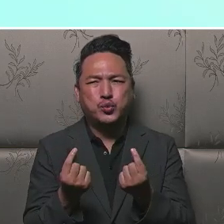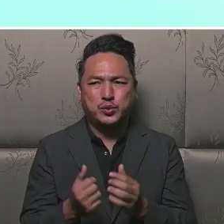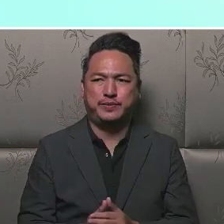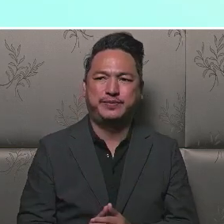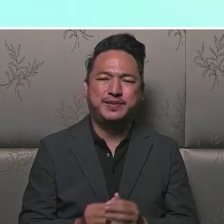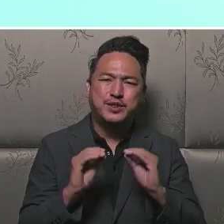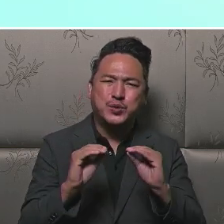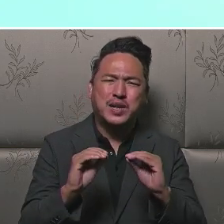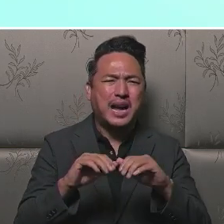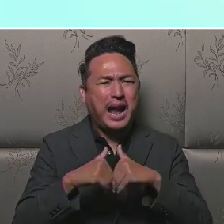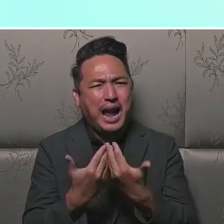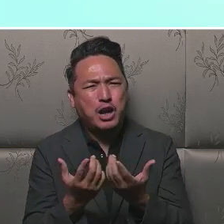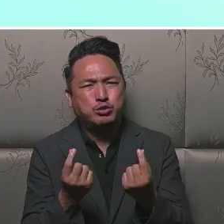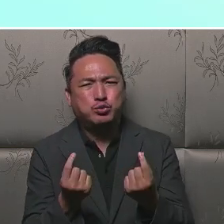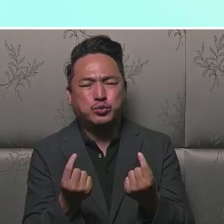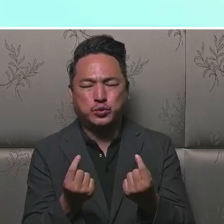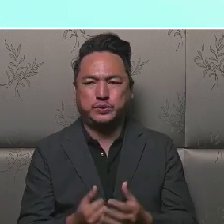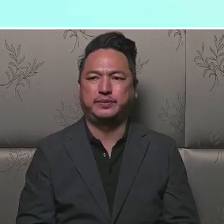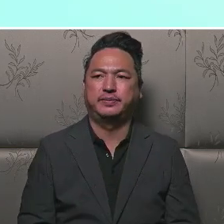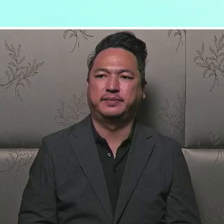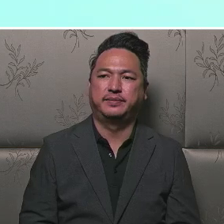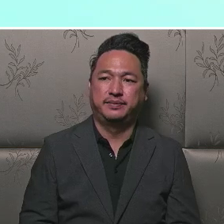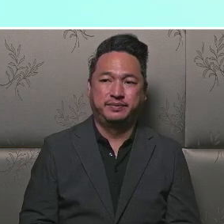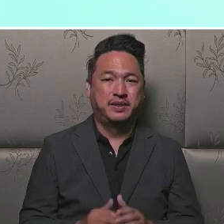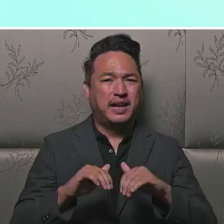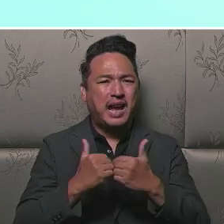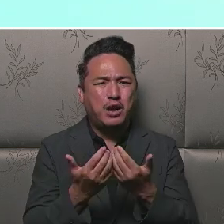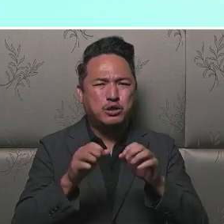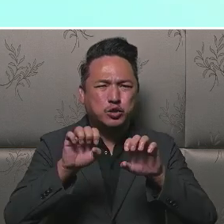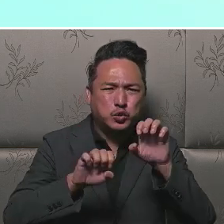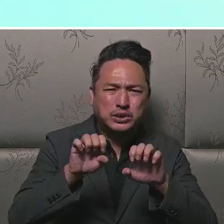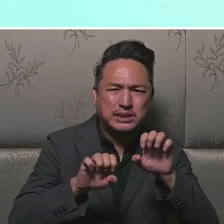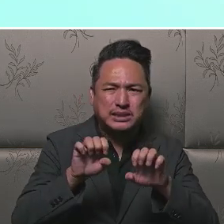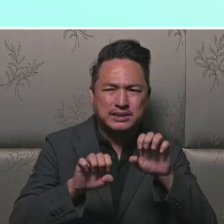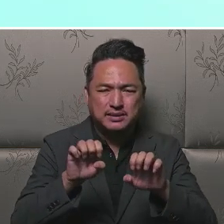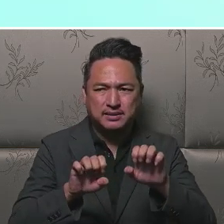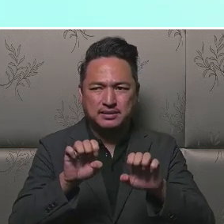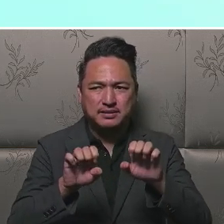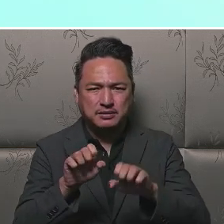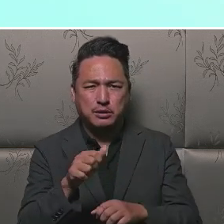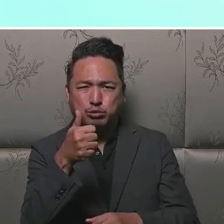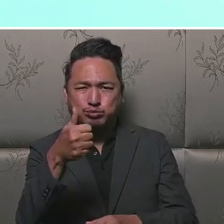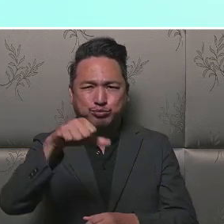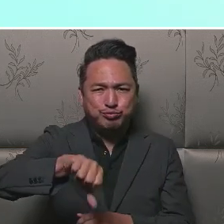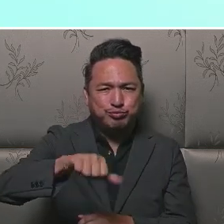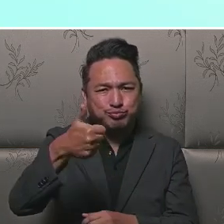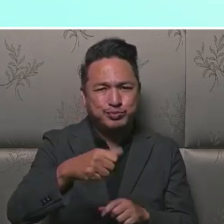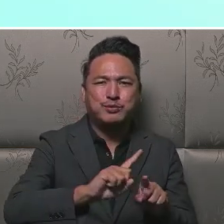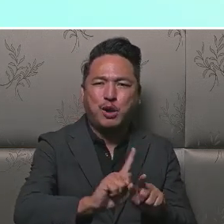can indulge in our discussion this evening. Welcome.